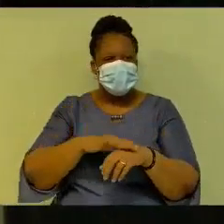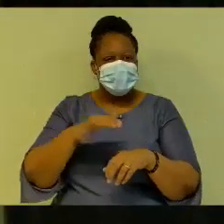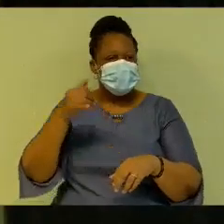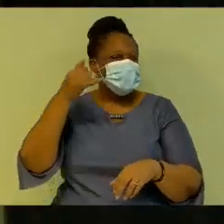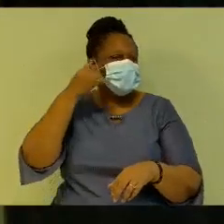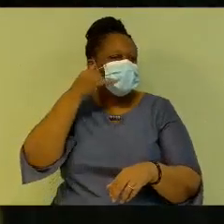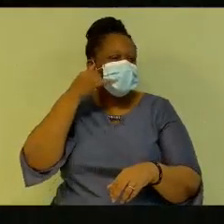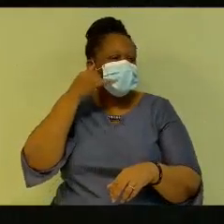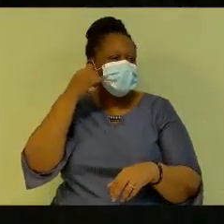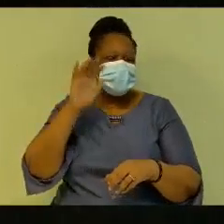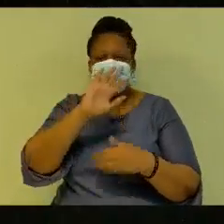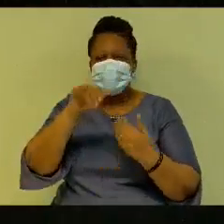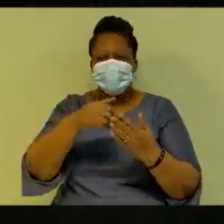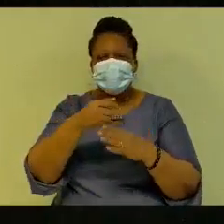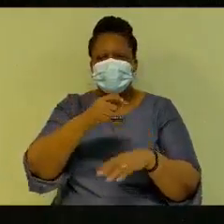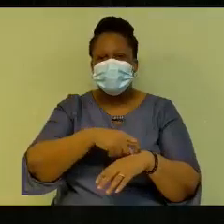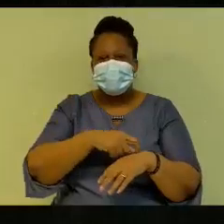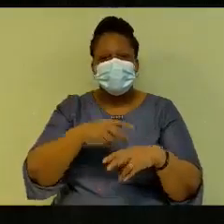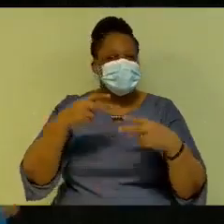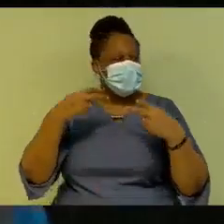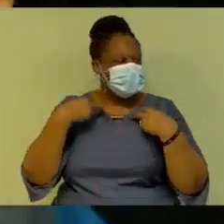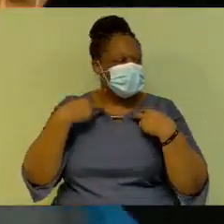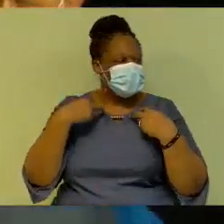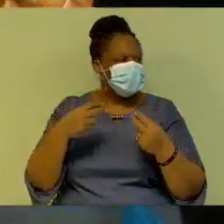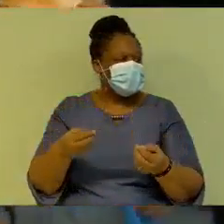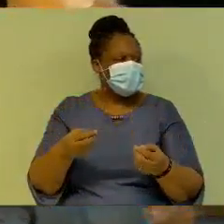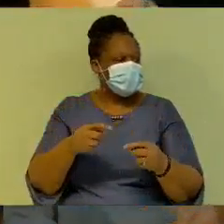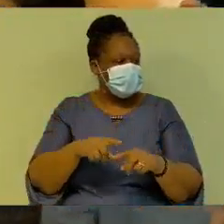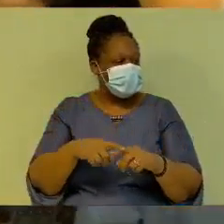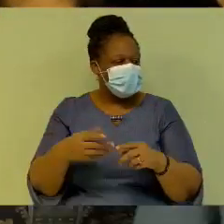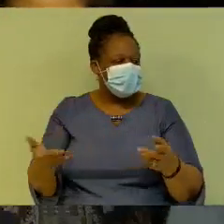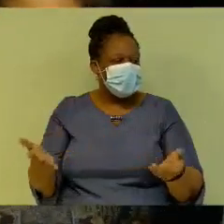and ladder, Ludo, oh, and chess.